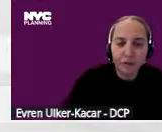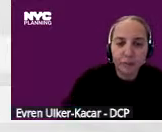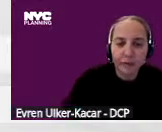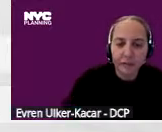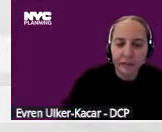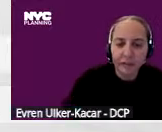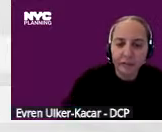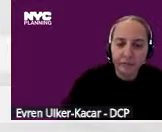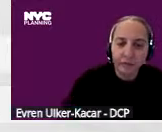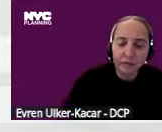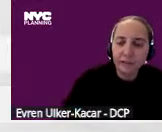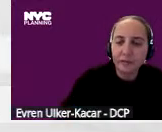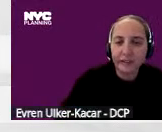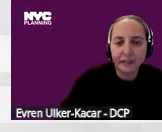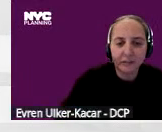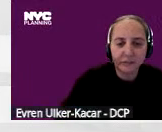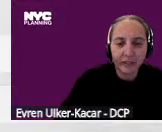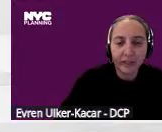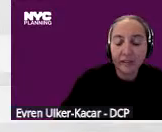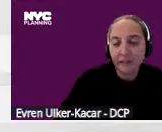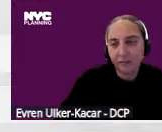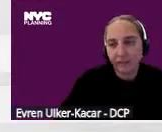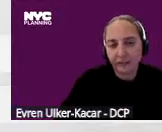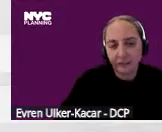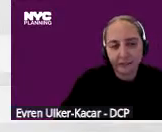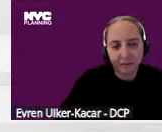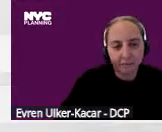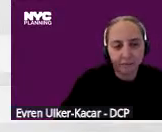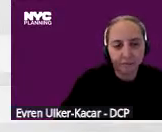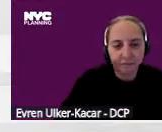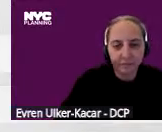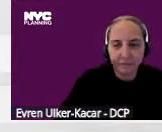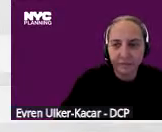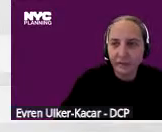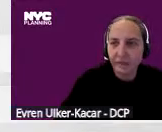appreciate your patience if you do run into any technical difficulties.